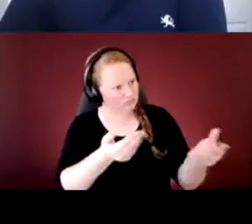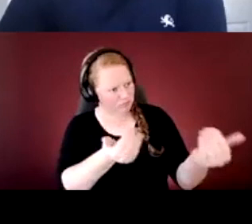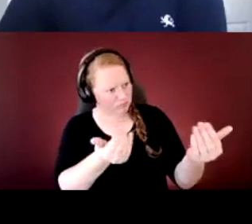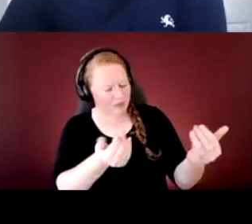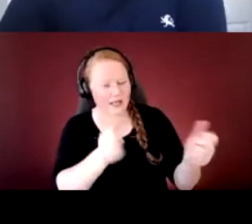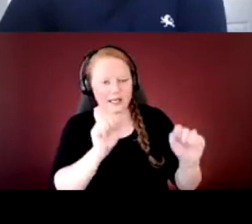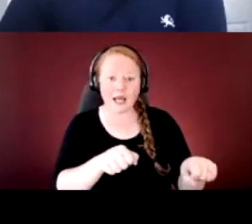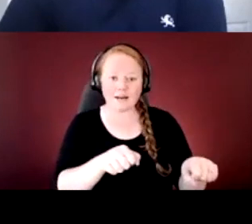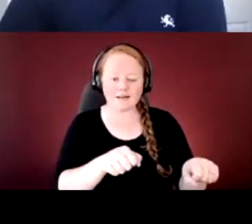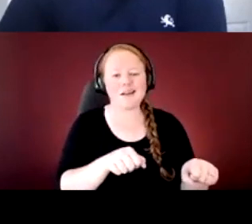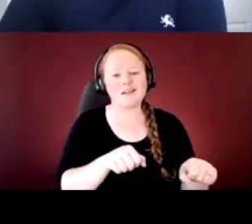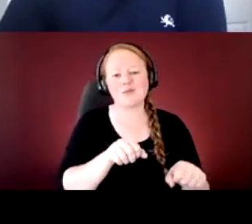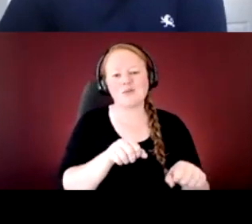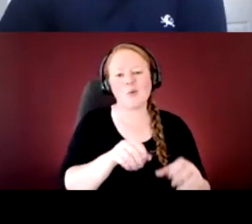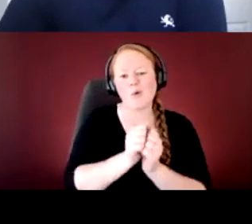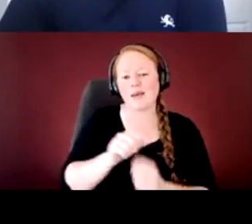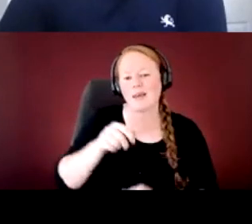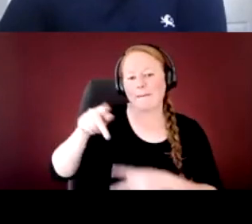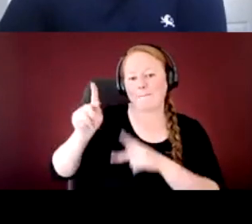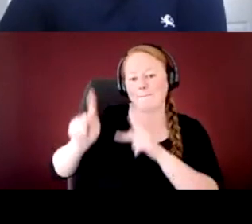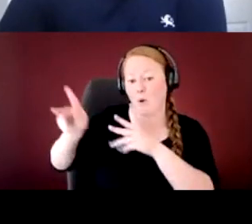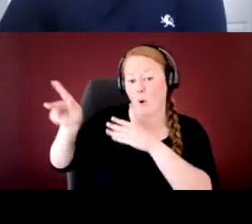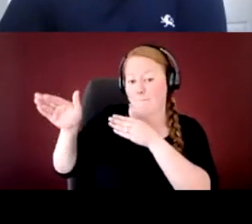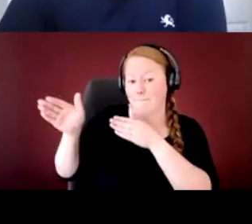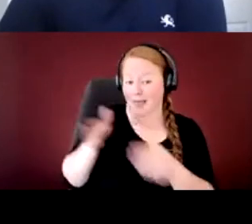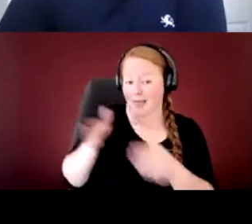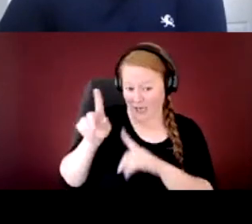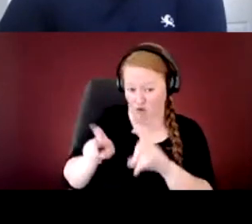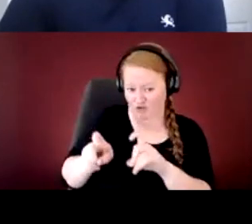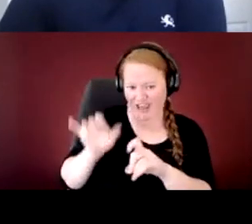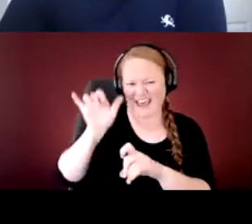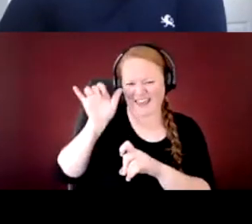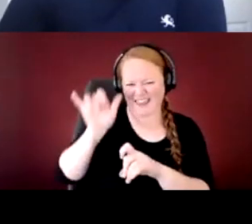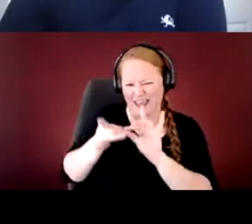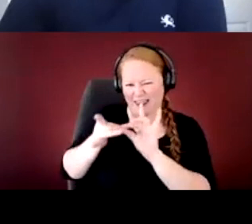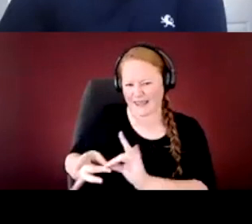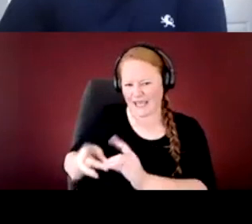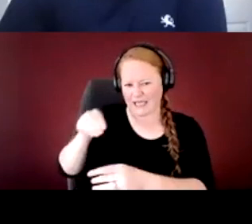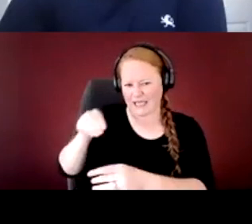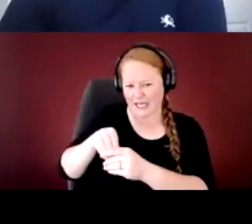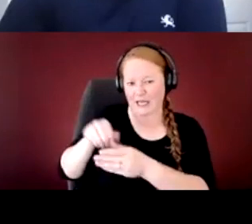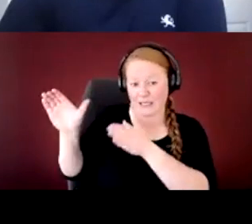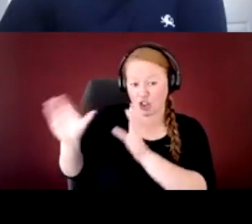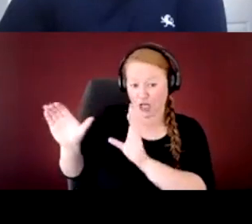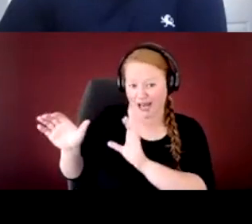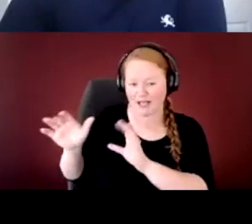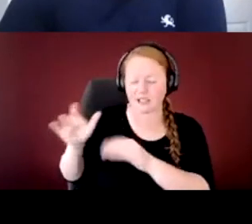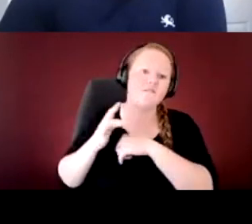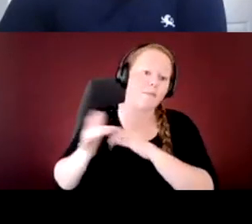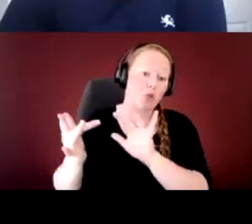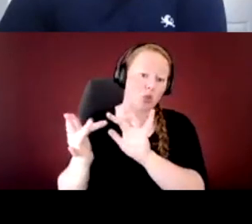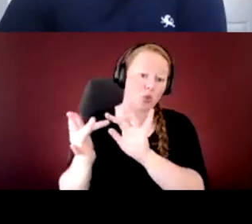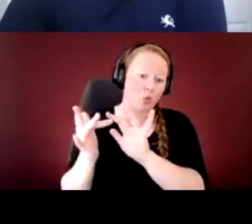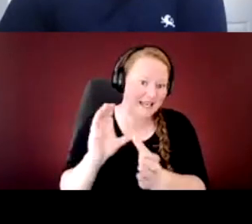survey. And if someone could drop that link in the chat, that's still available on the city's website. And it's